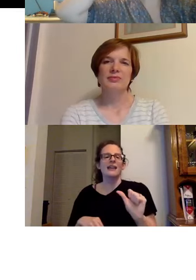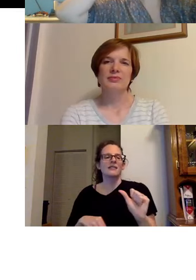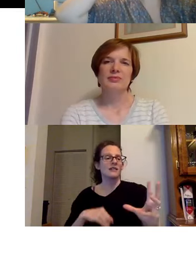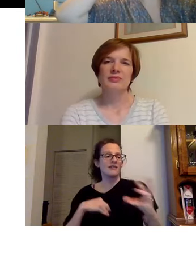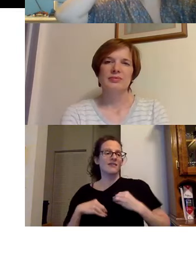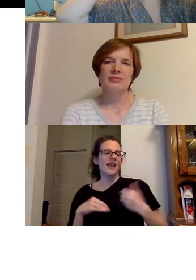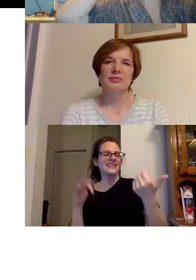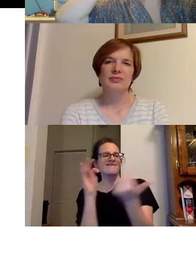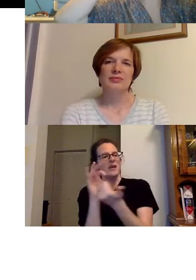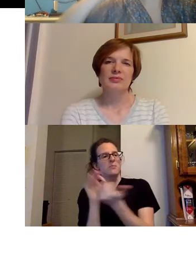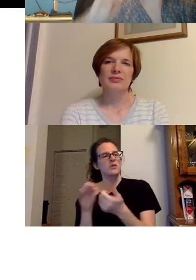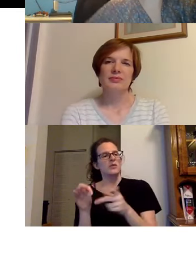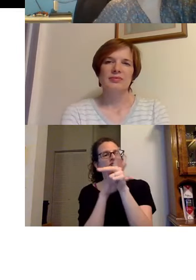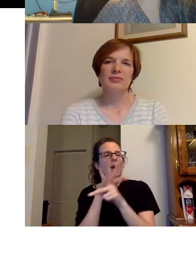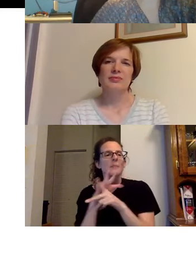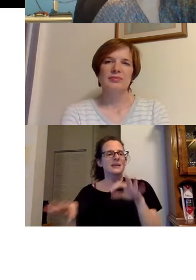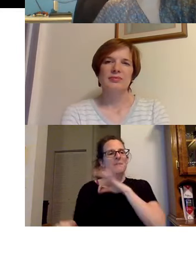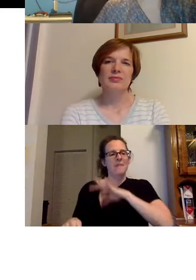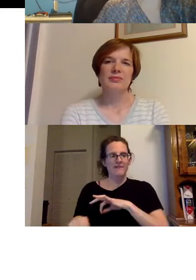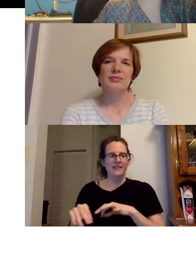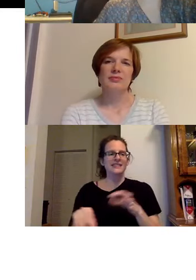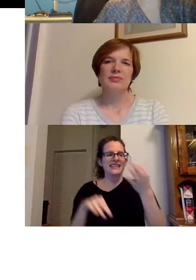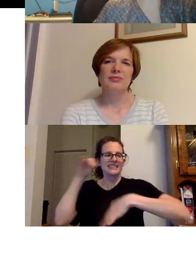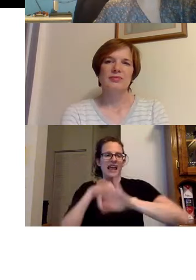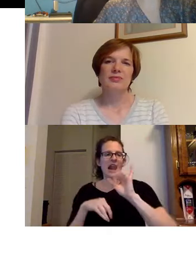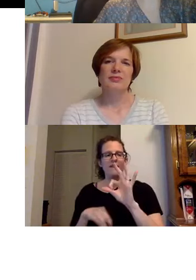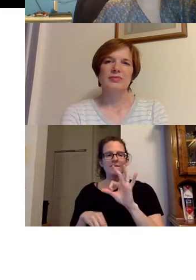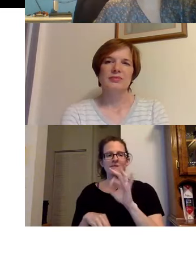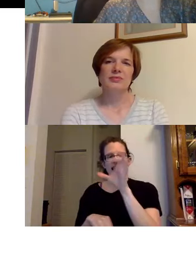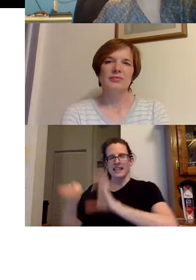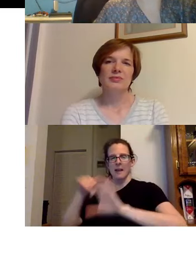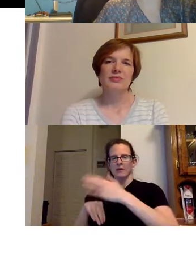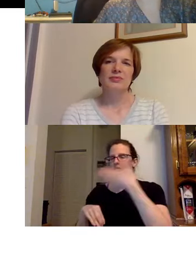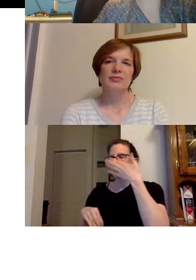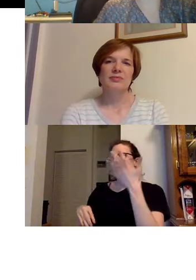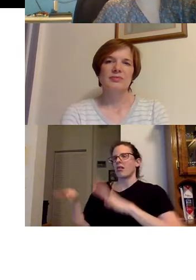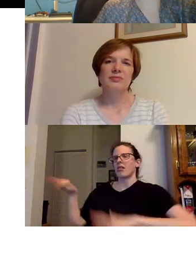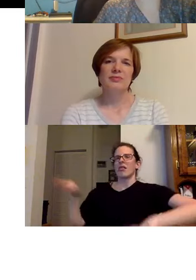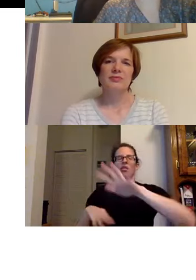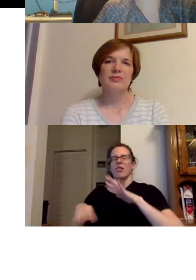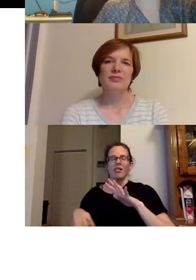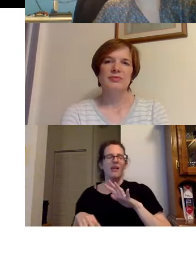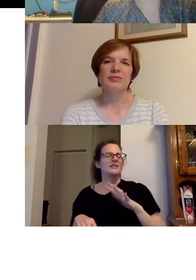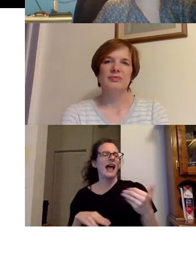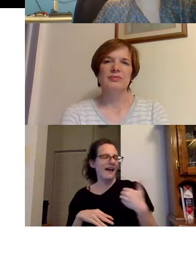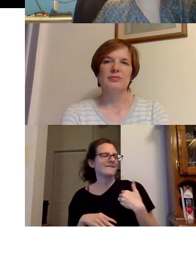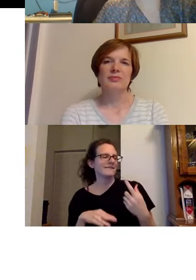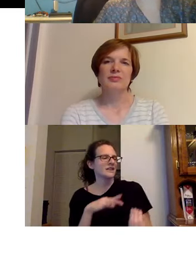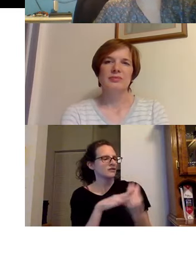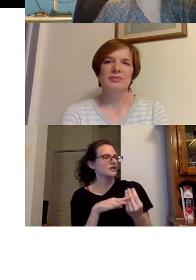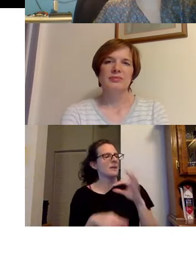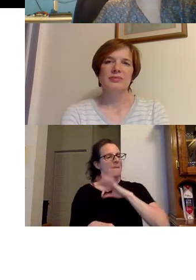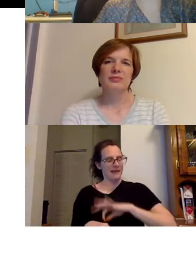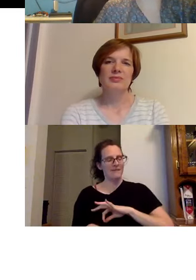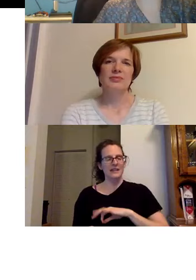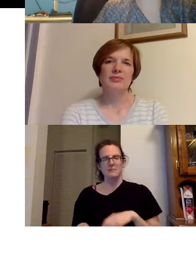therapeutic benefits that are good for you instead of what can come out of those other options. The diffusers too that